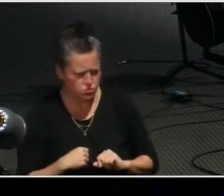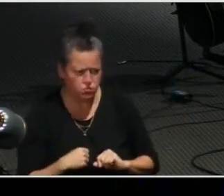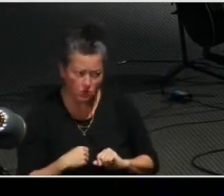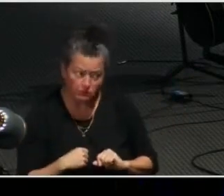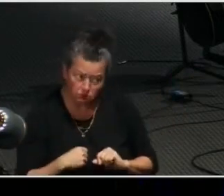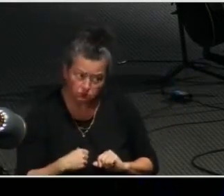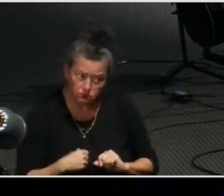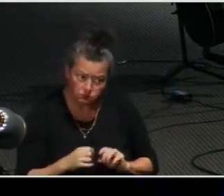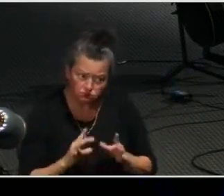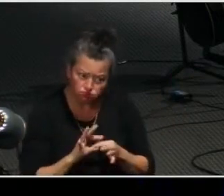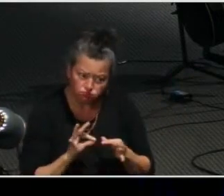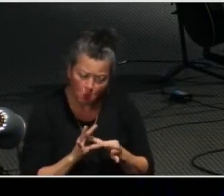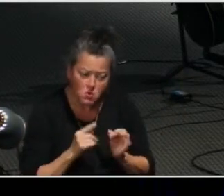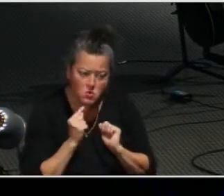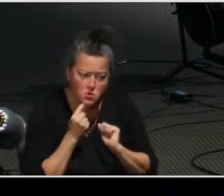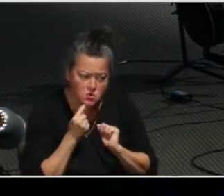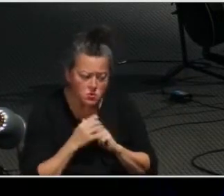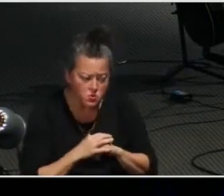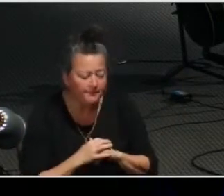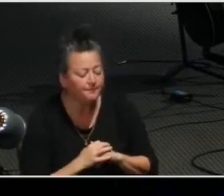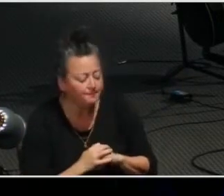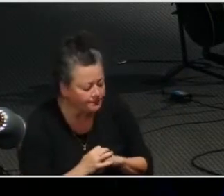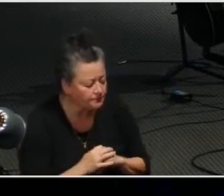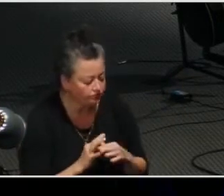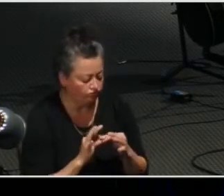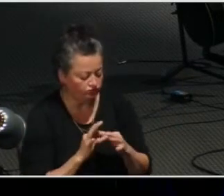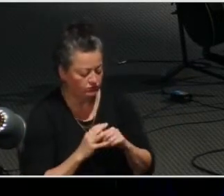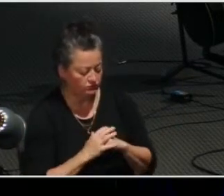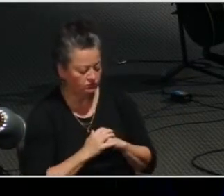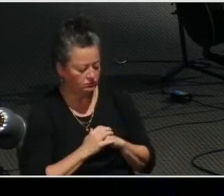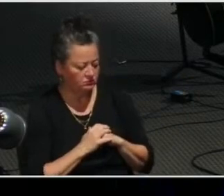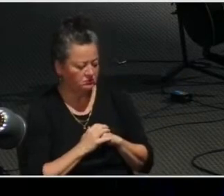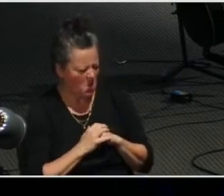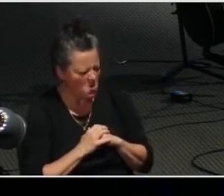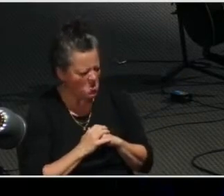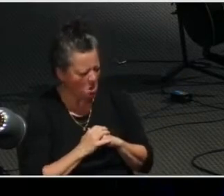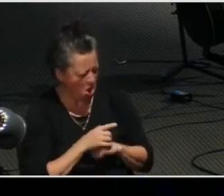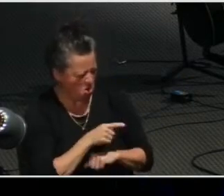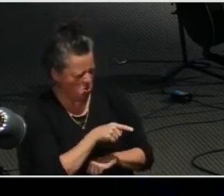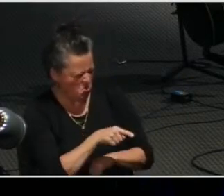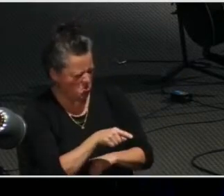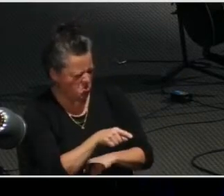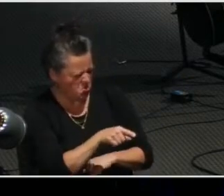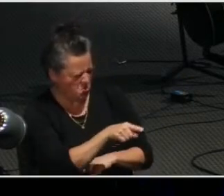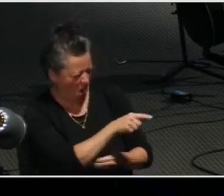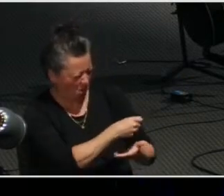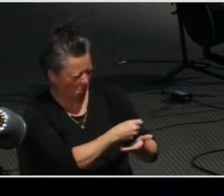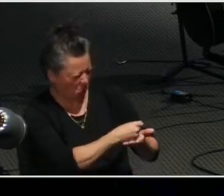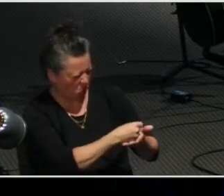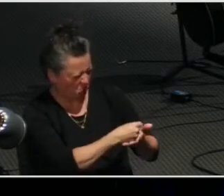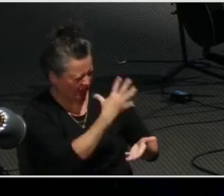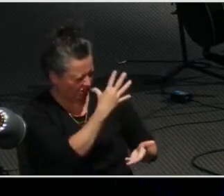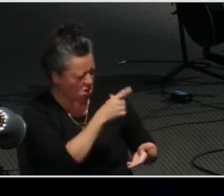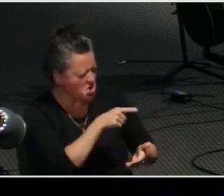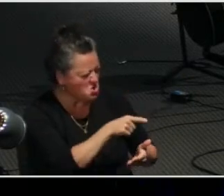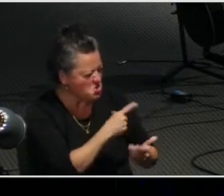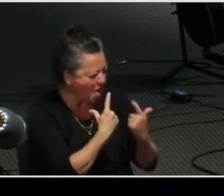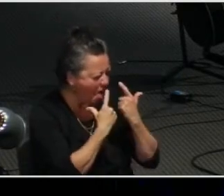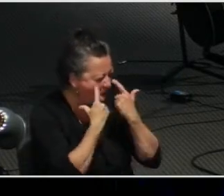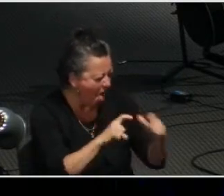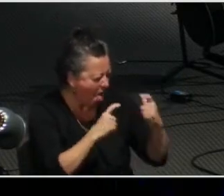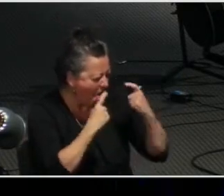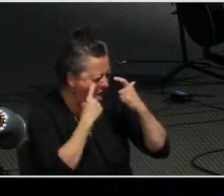verses 1 to 6. Come now, you rich, weep and howl for